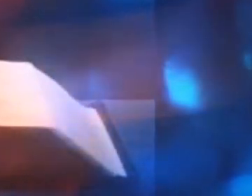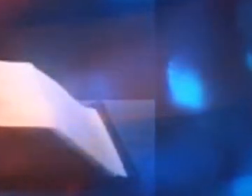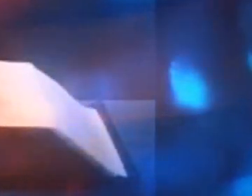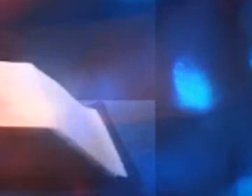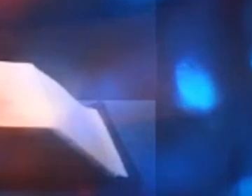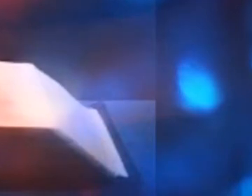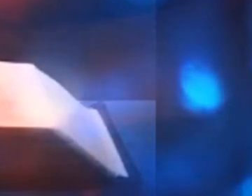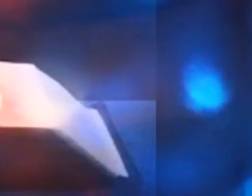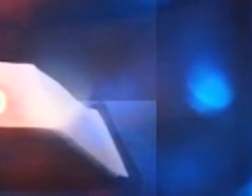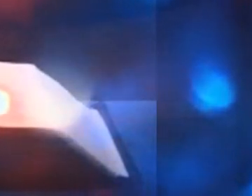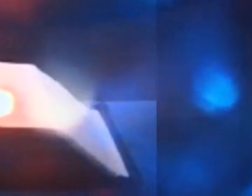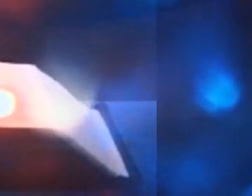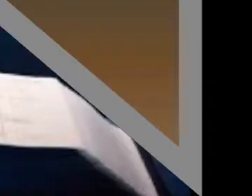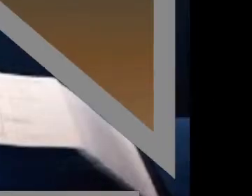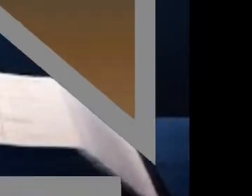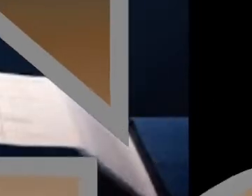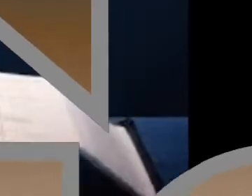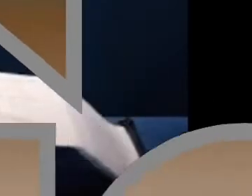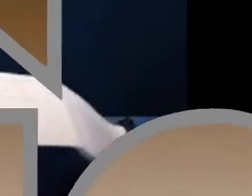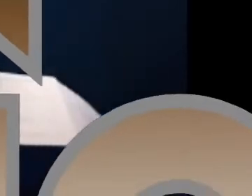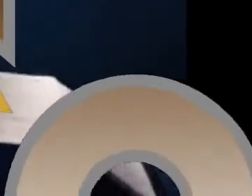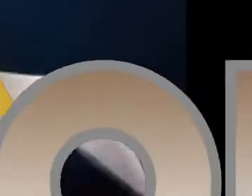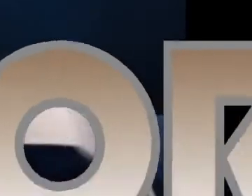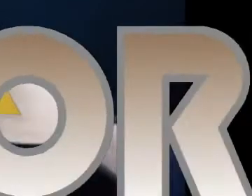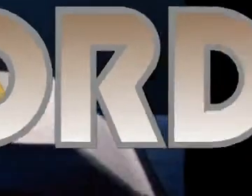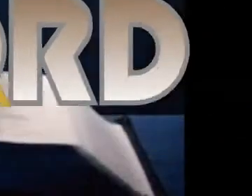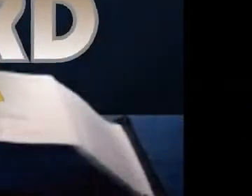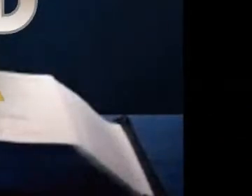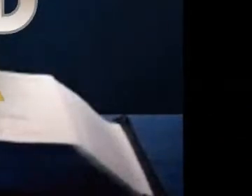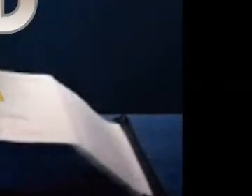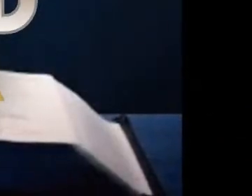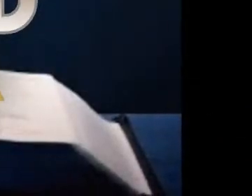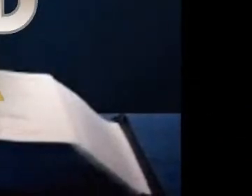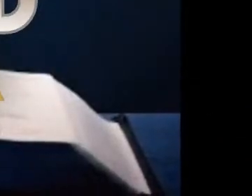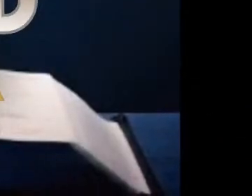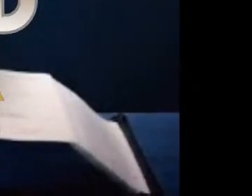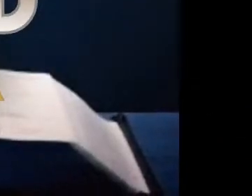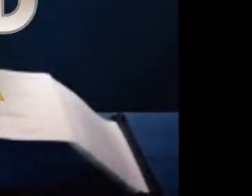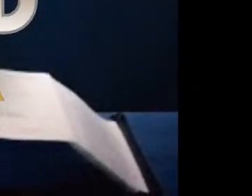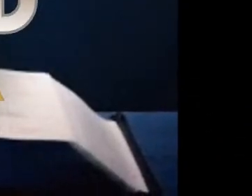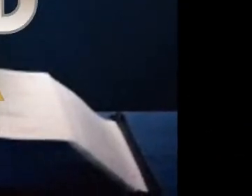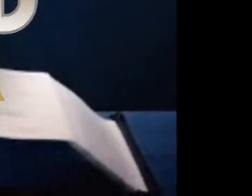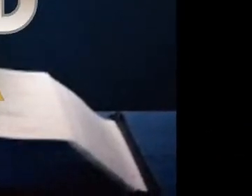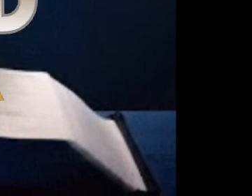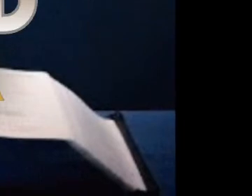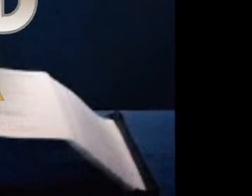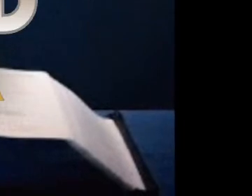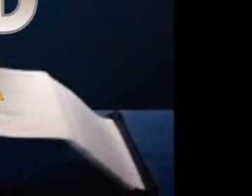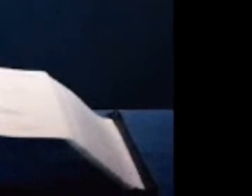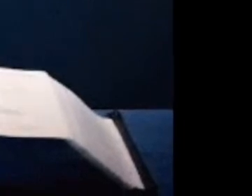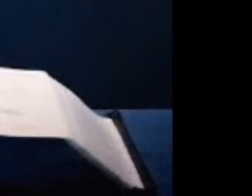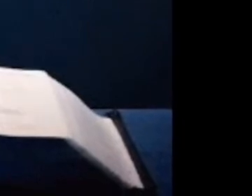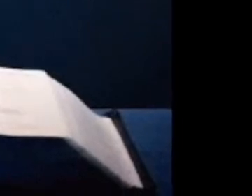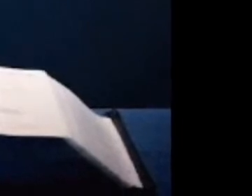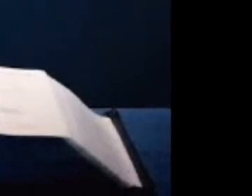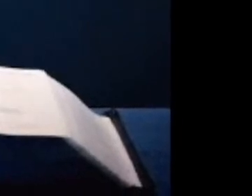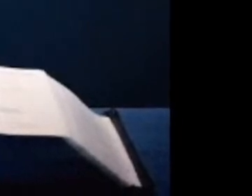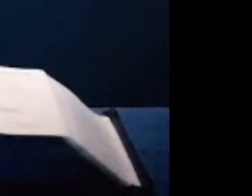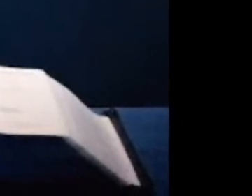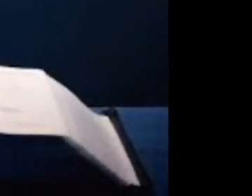Spirit. Teach them to observe all things that I have commanded you. Lo, I am with you to the end of all